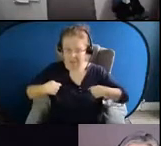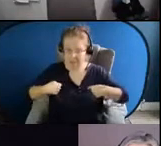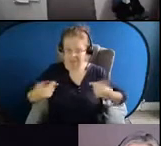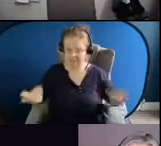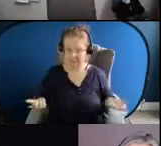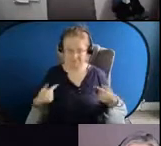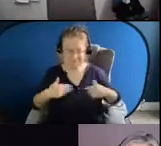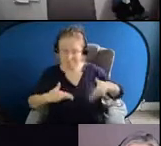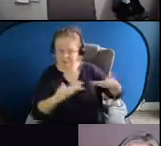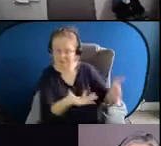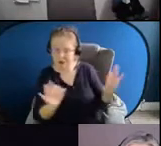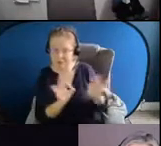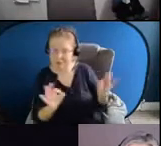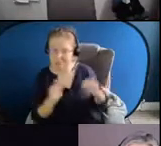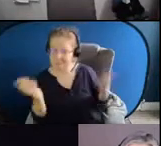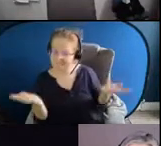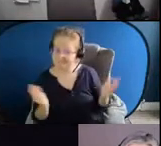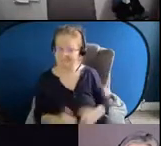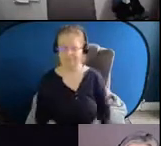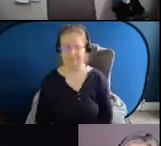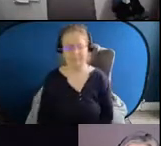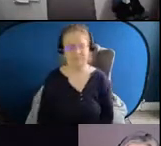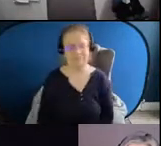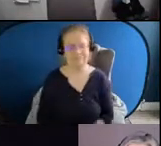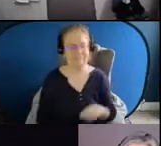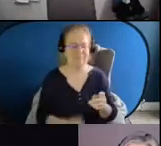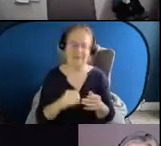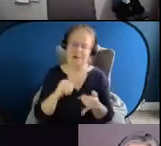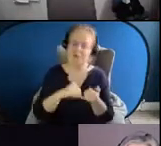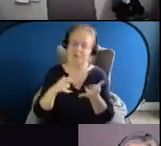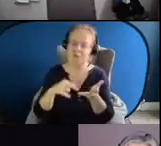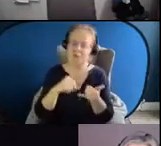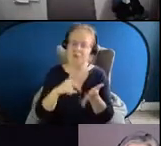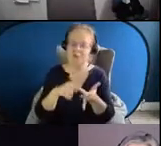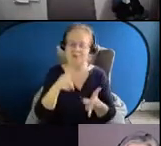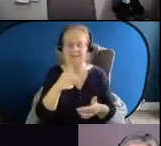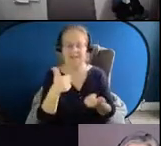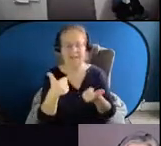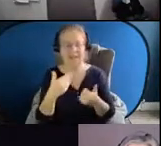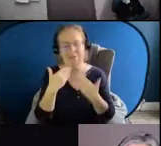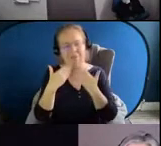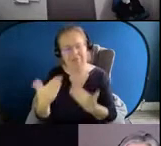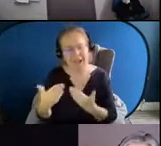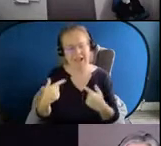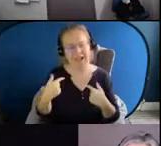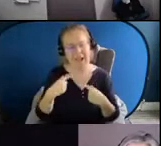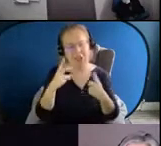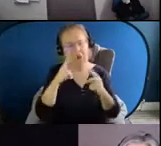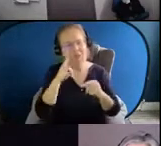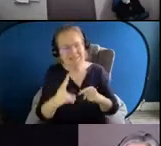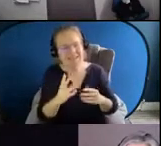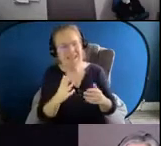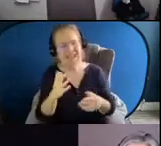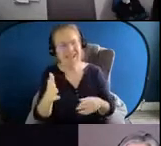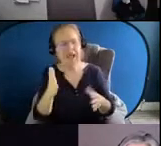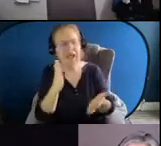Brilliant, thank you. So I suppose I think we both agree that we're beginning to see a little bit of a change in